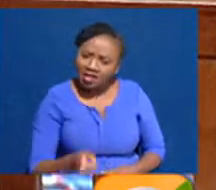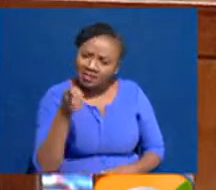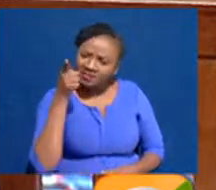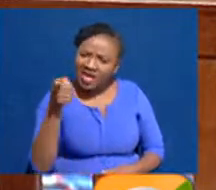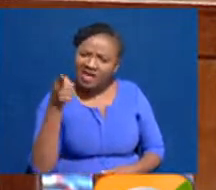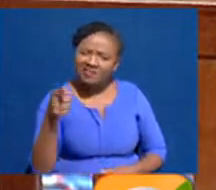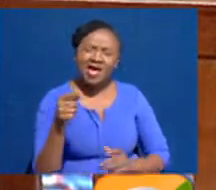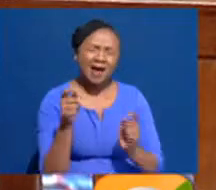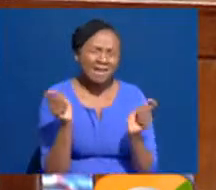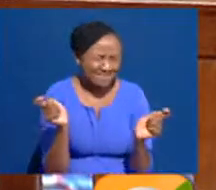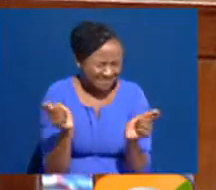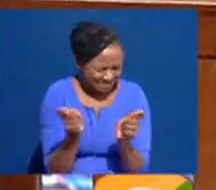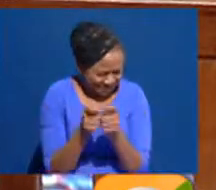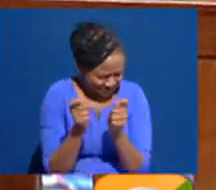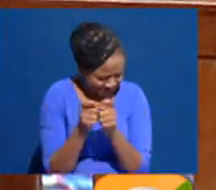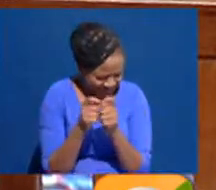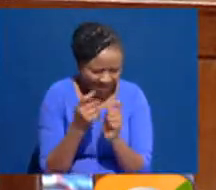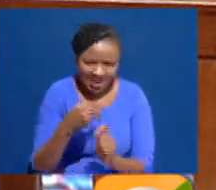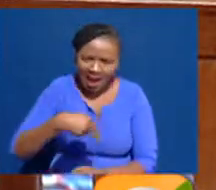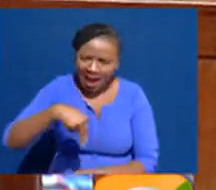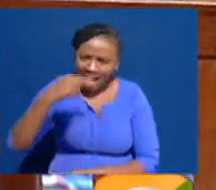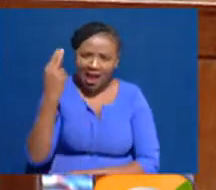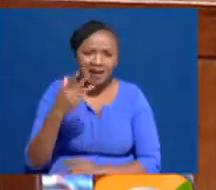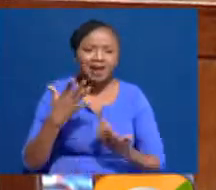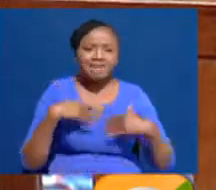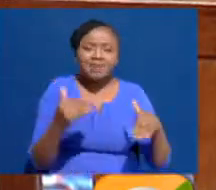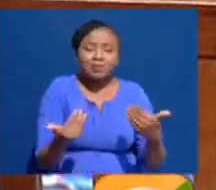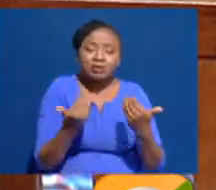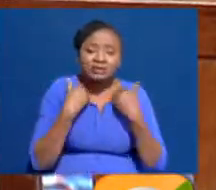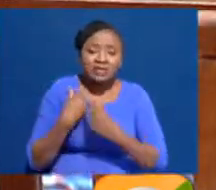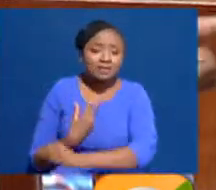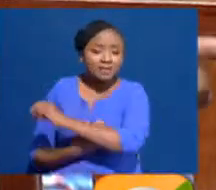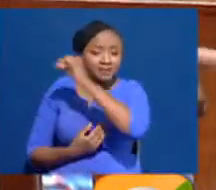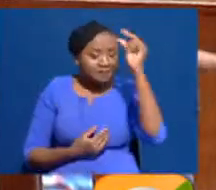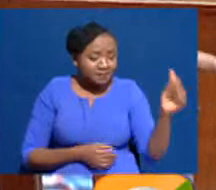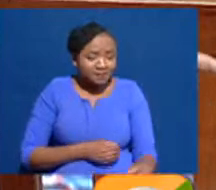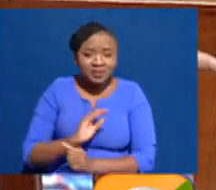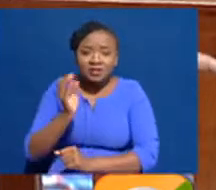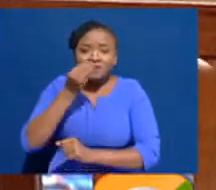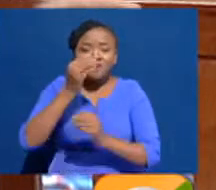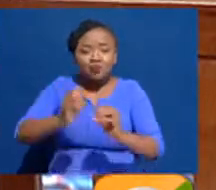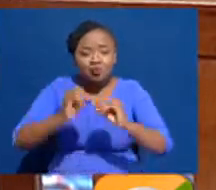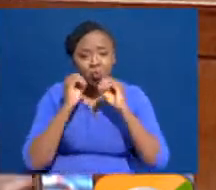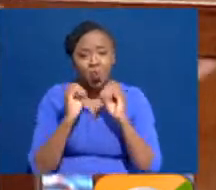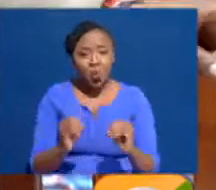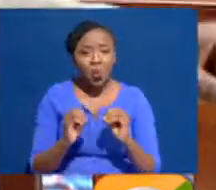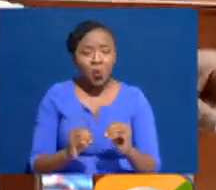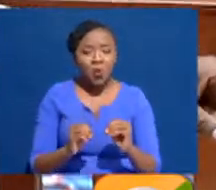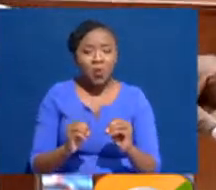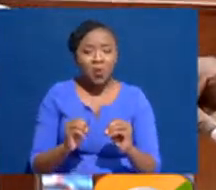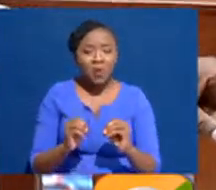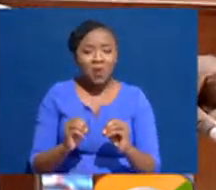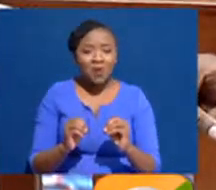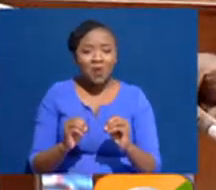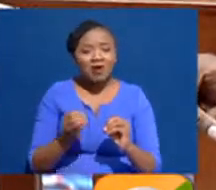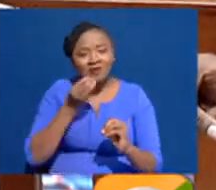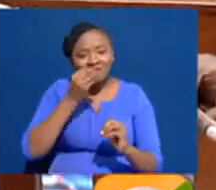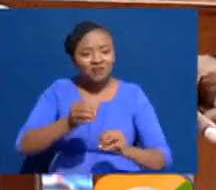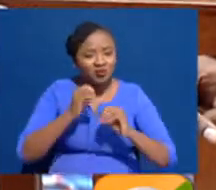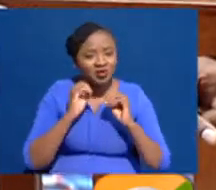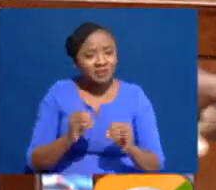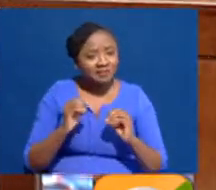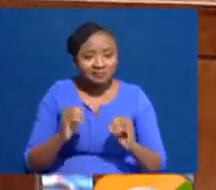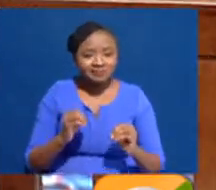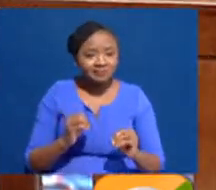is painful. People are sleeping hungry. They don't care. They're busy lining their own pockets. You